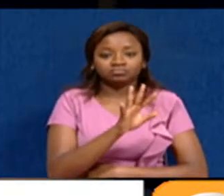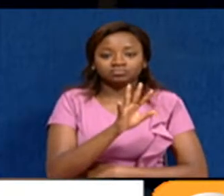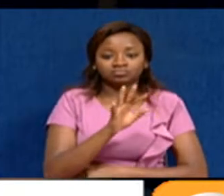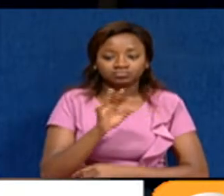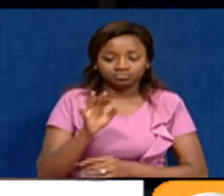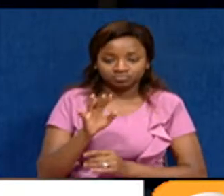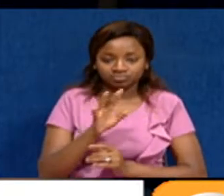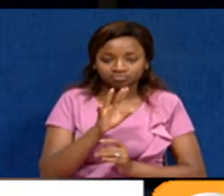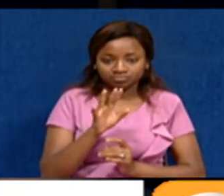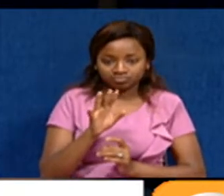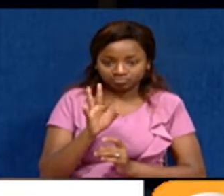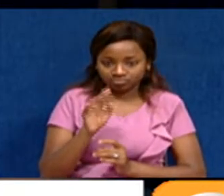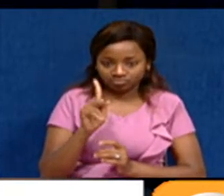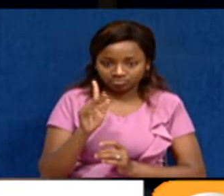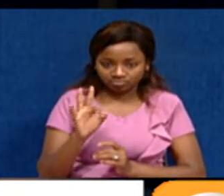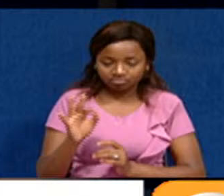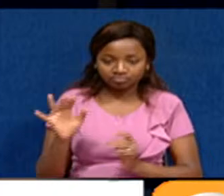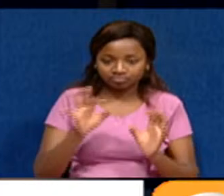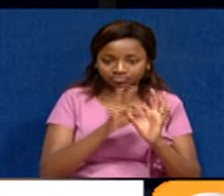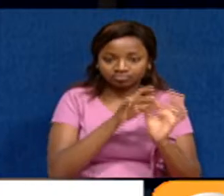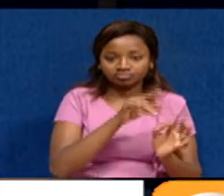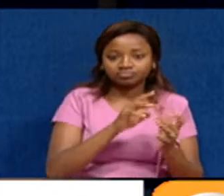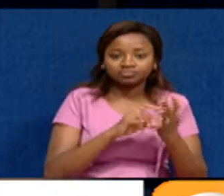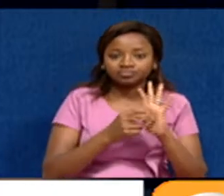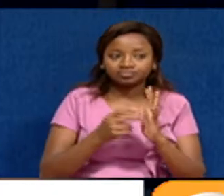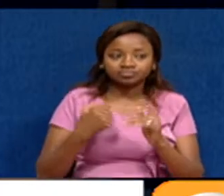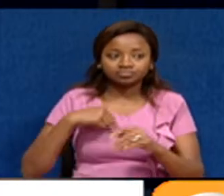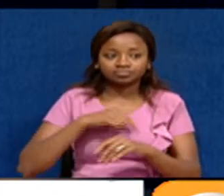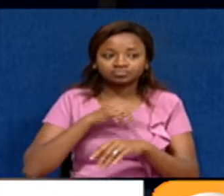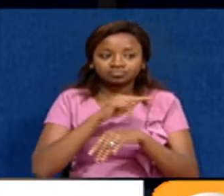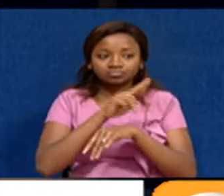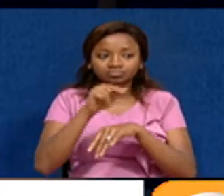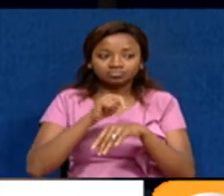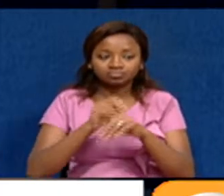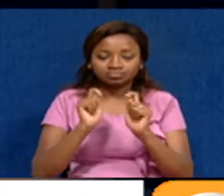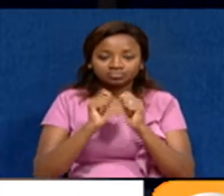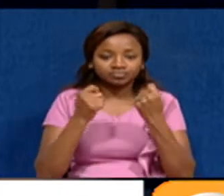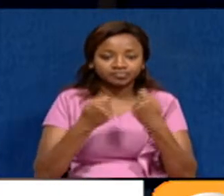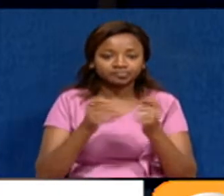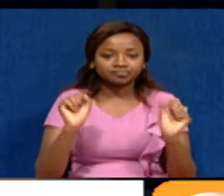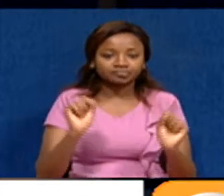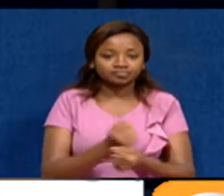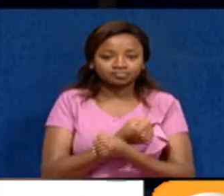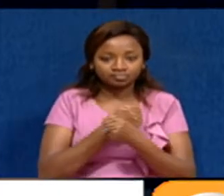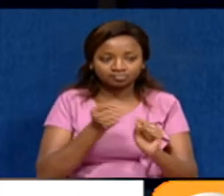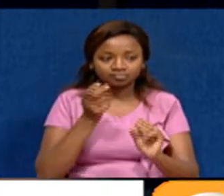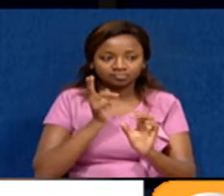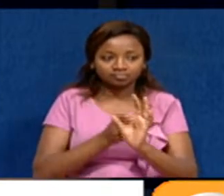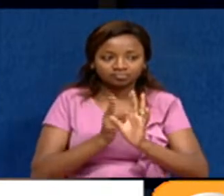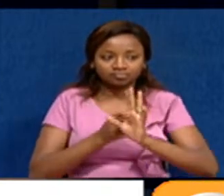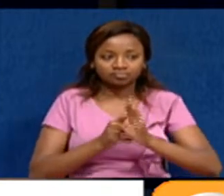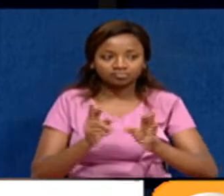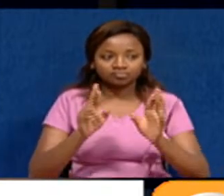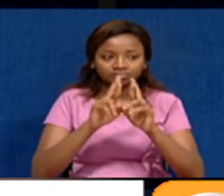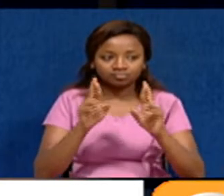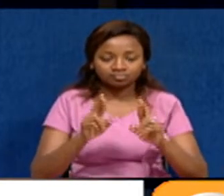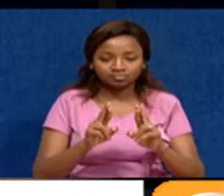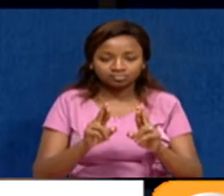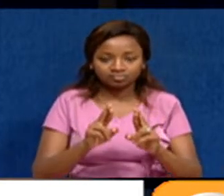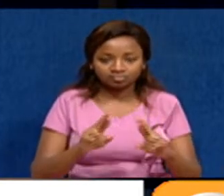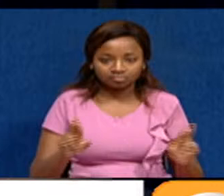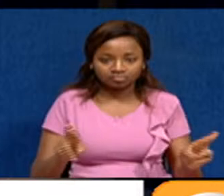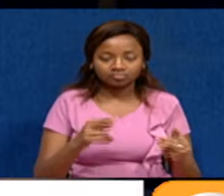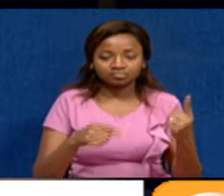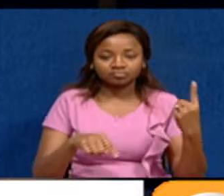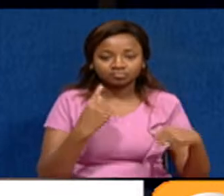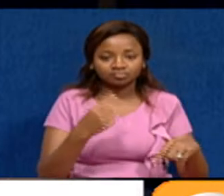clubs, our national teams cannot participate in all the international matches under the auspices of